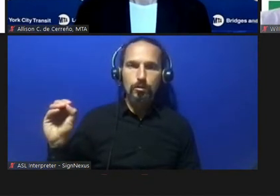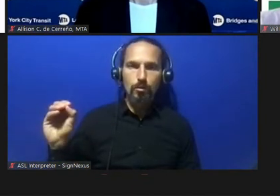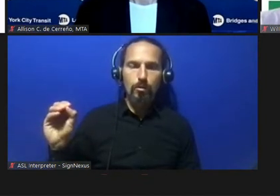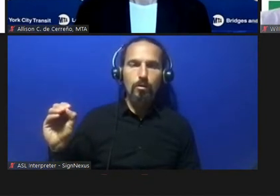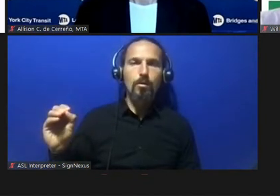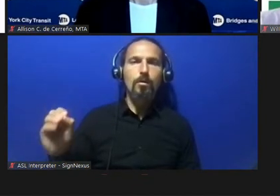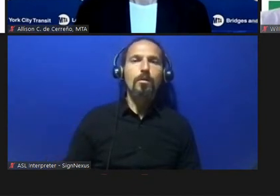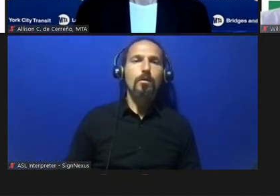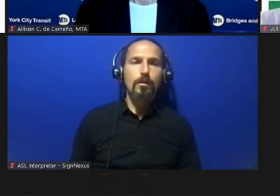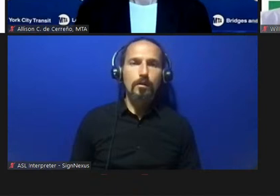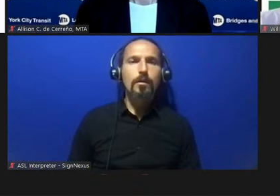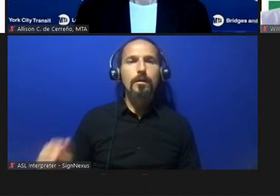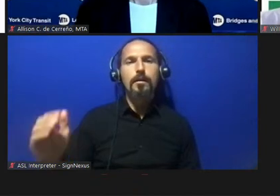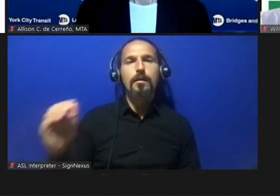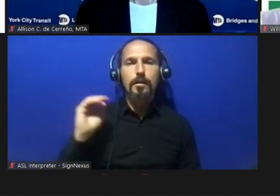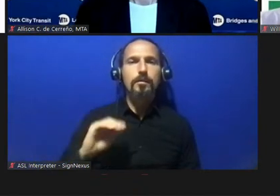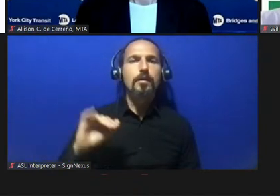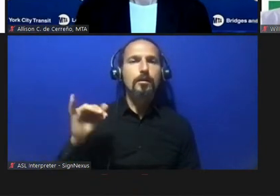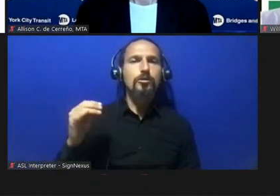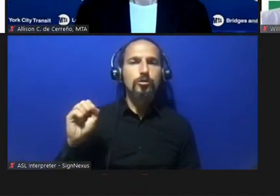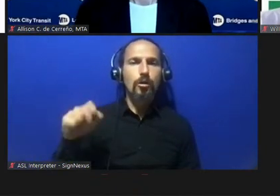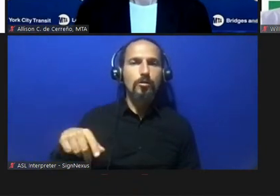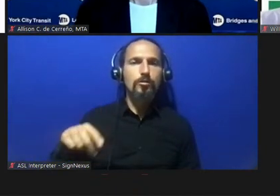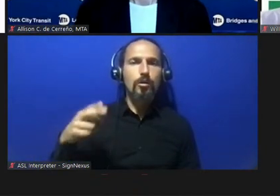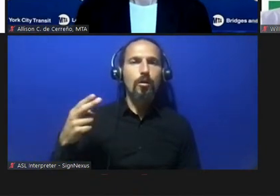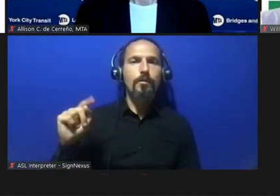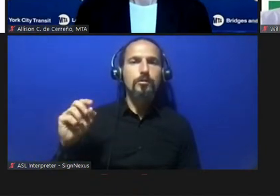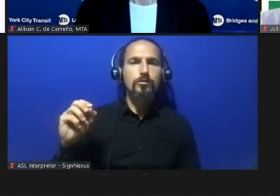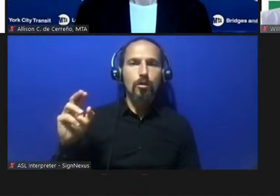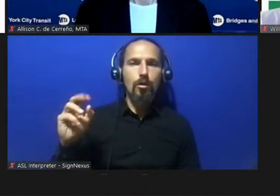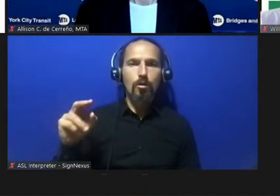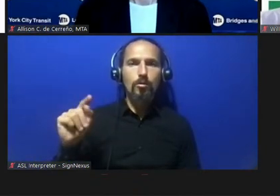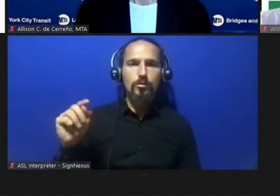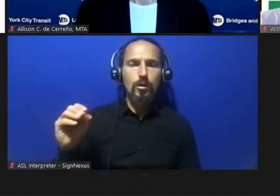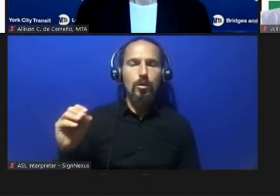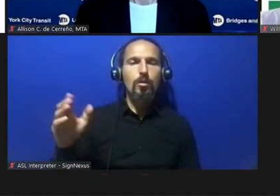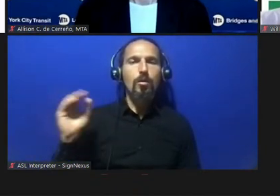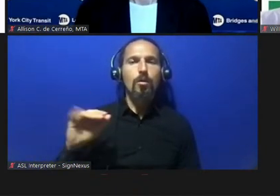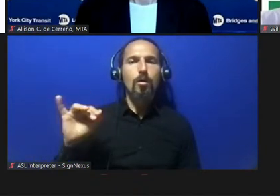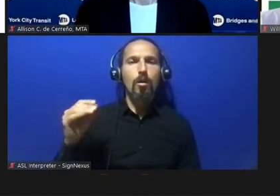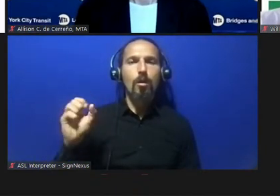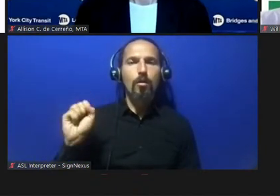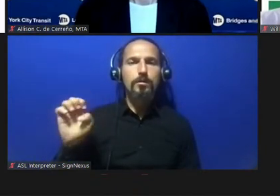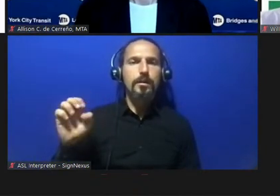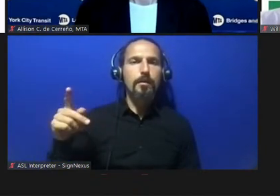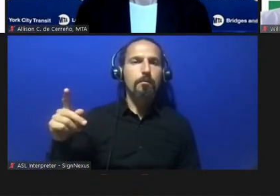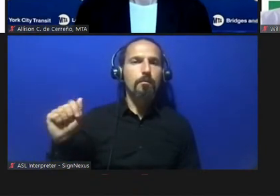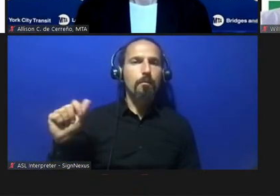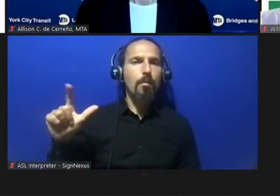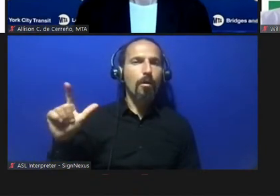our next speaker is joseph toronto followed by jose paulino